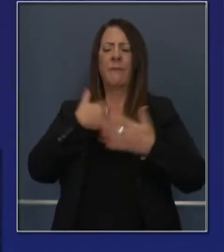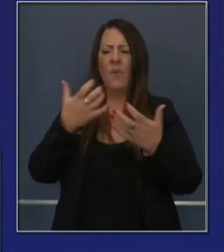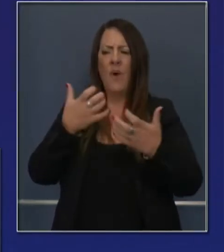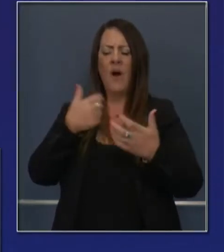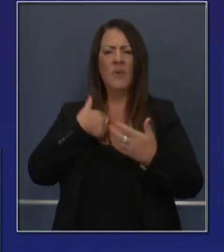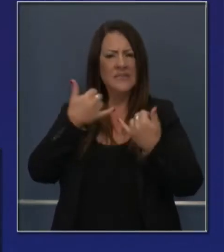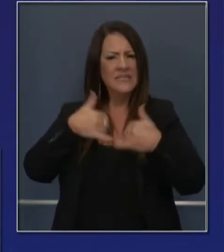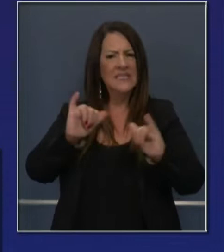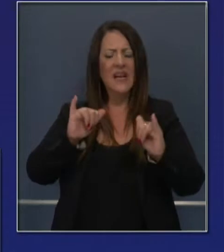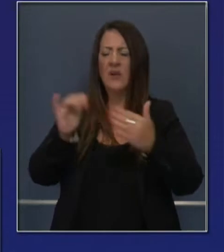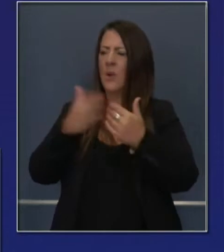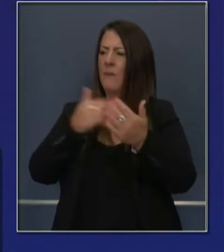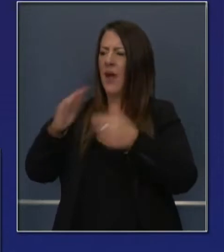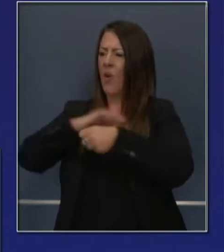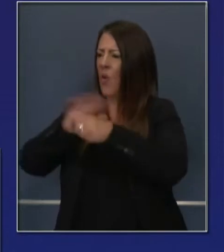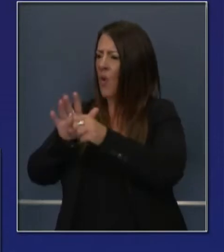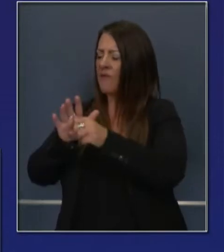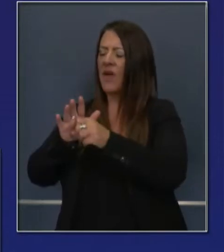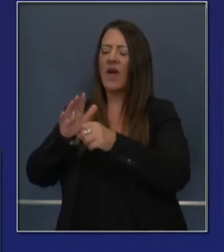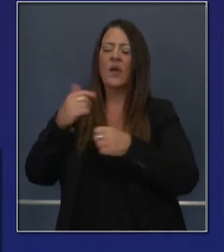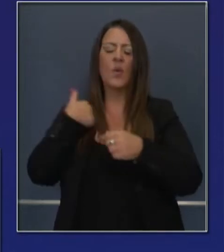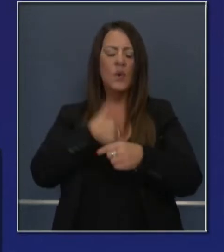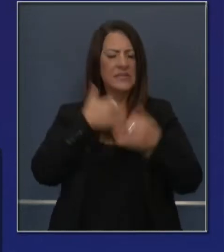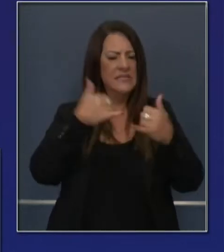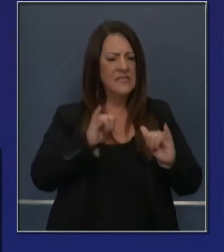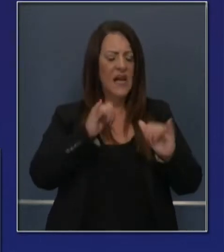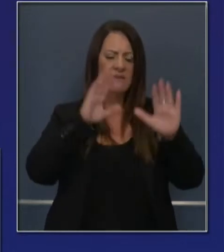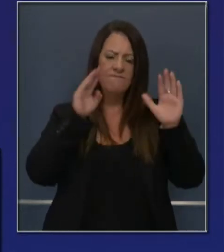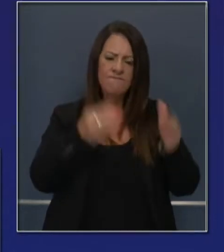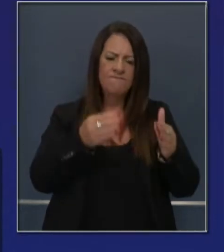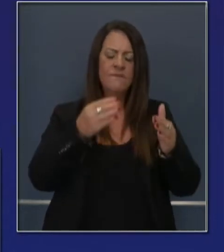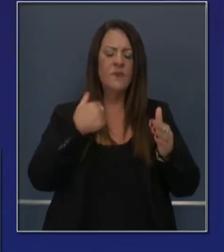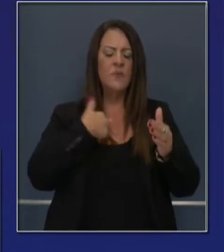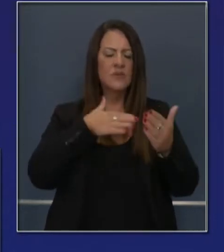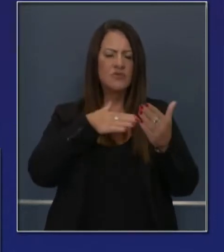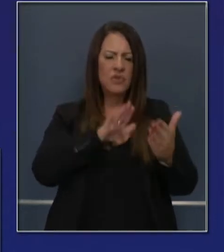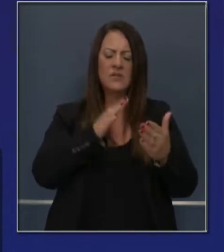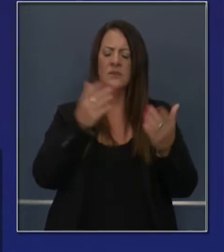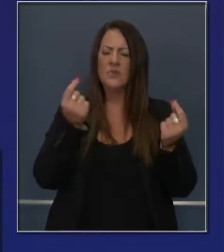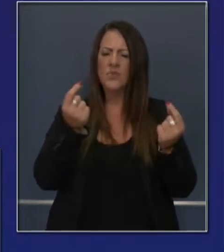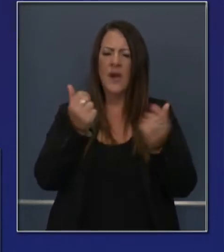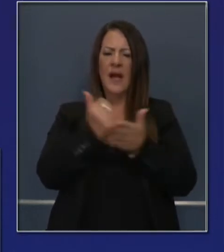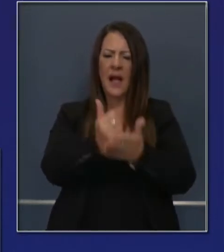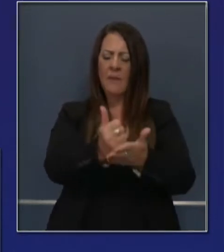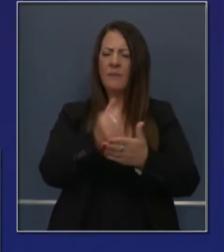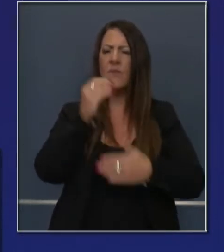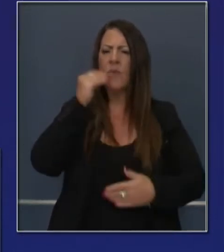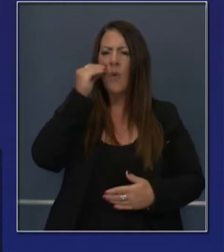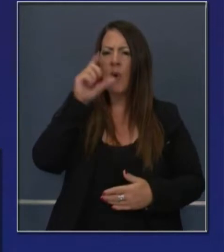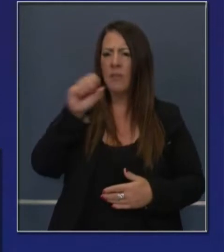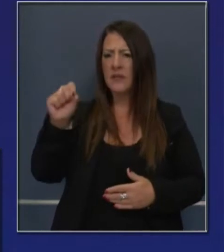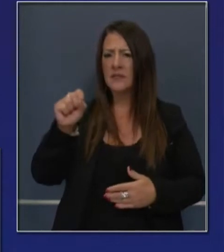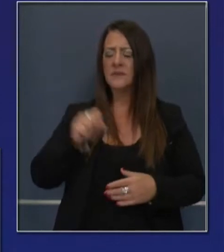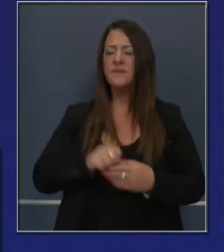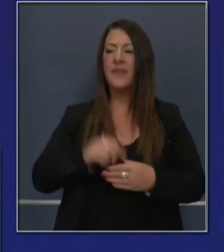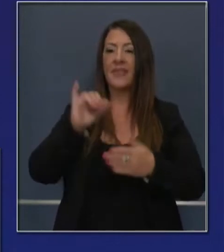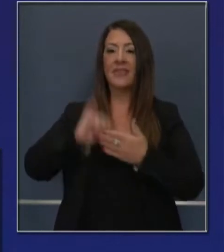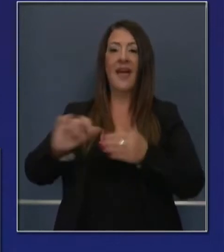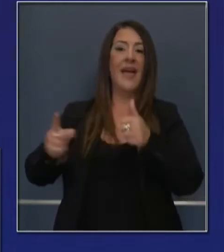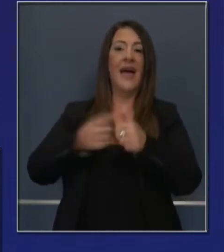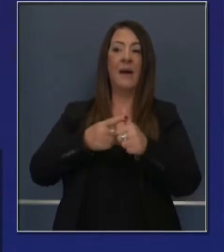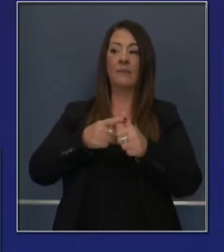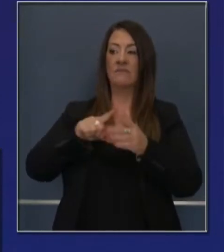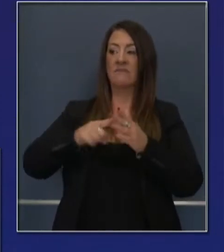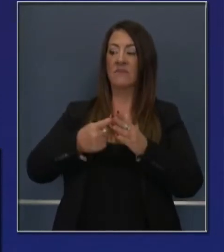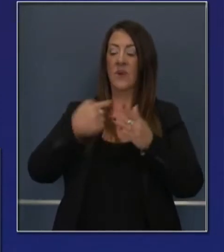terms of our responsibility to address the issue of homelessness. We came in to the year with this being our top